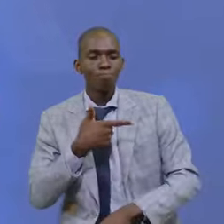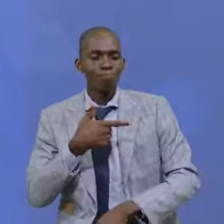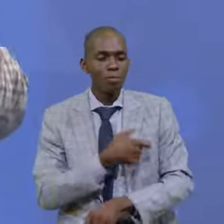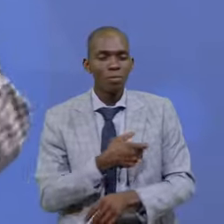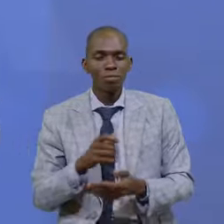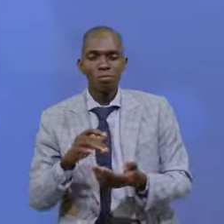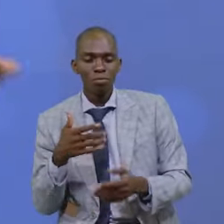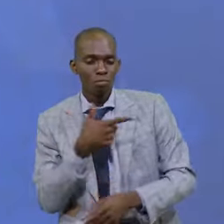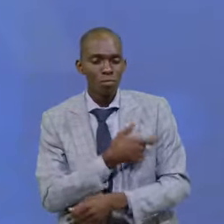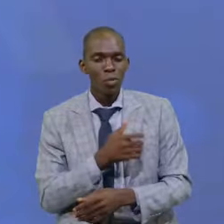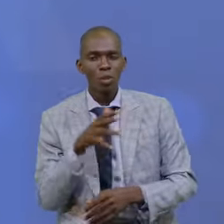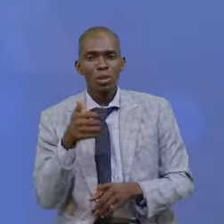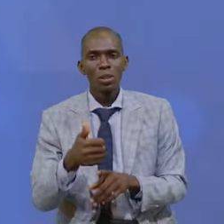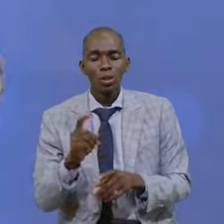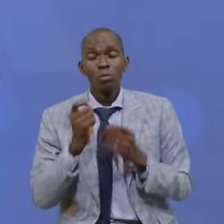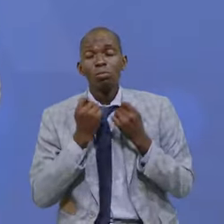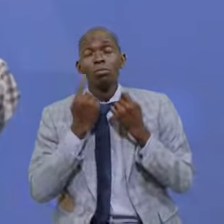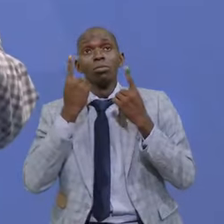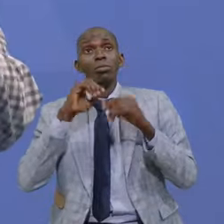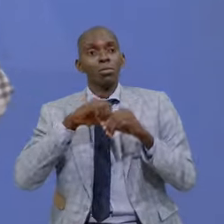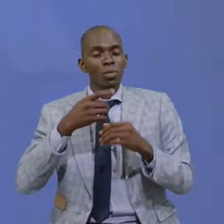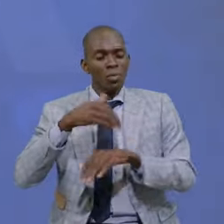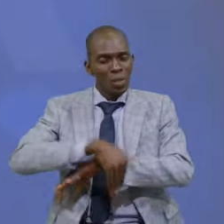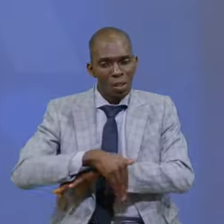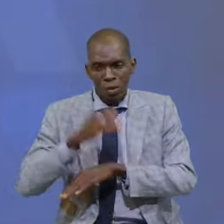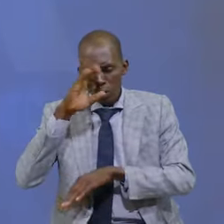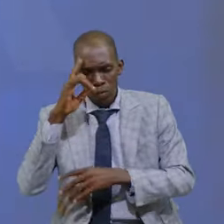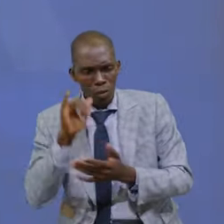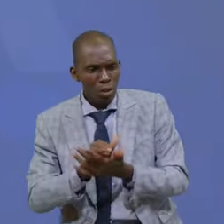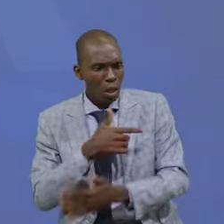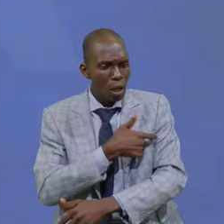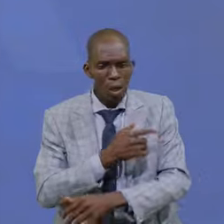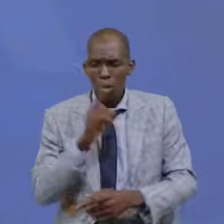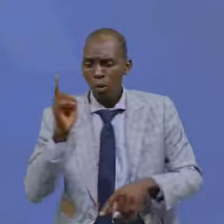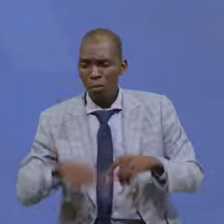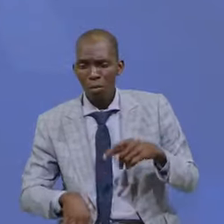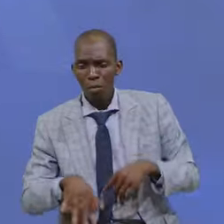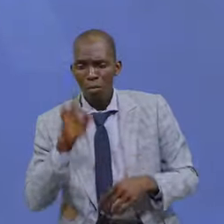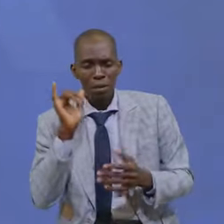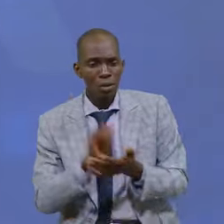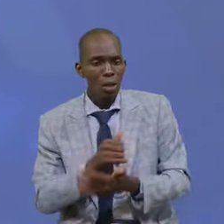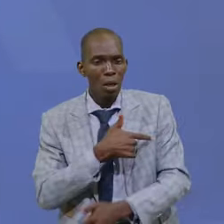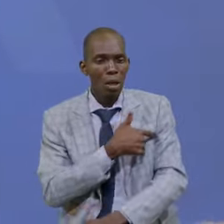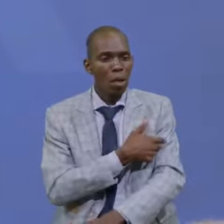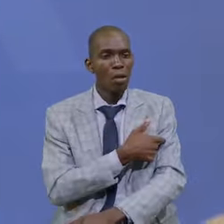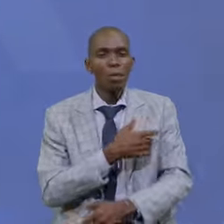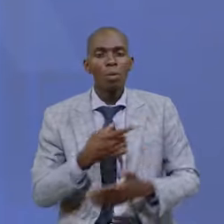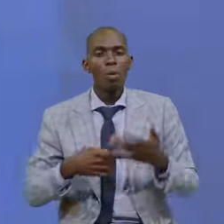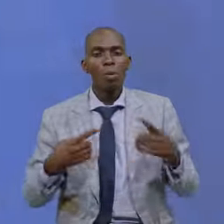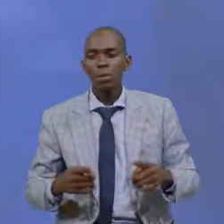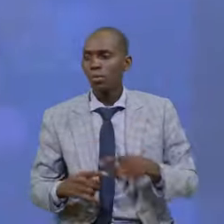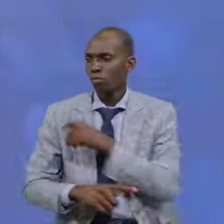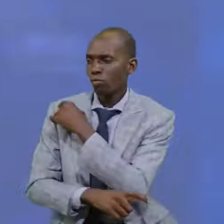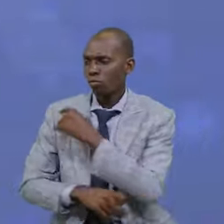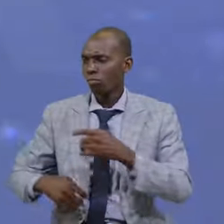You wake up in the night, you're searching for drugs, and when they don't have the drugs, they steal, they go